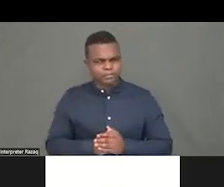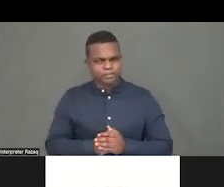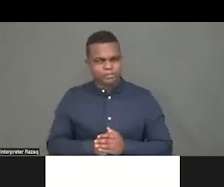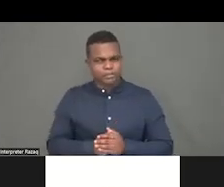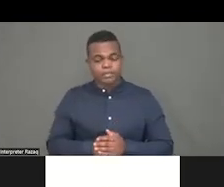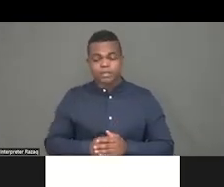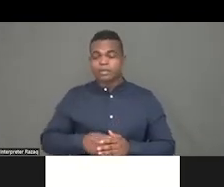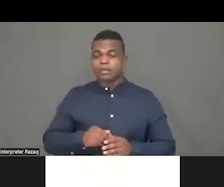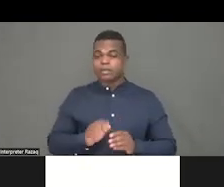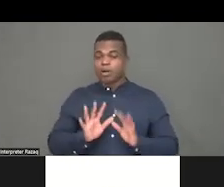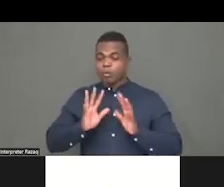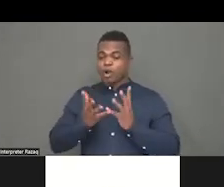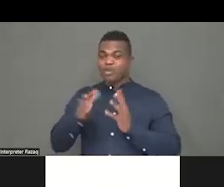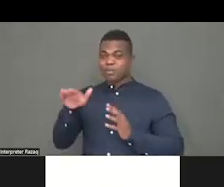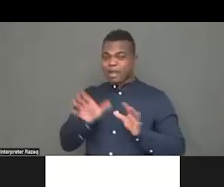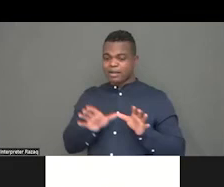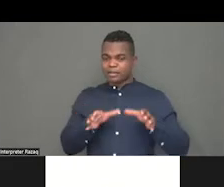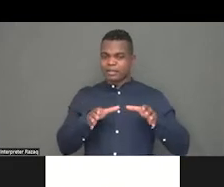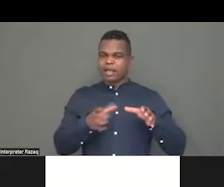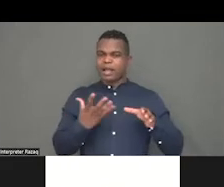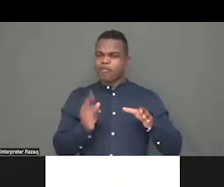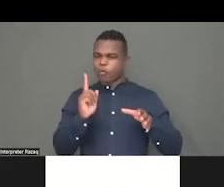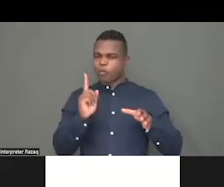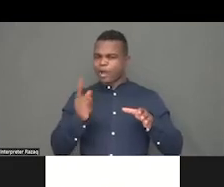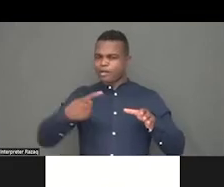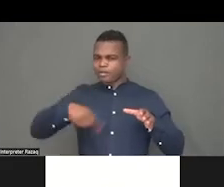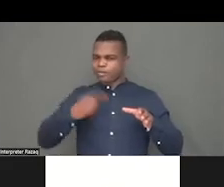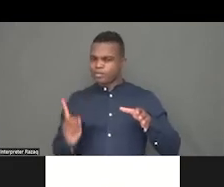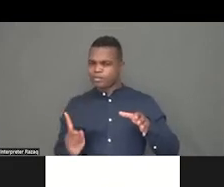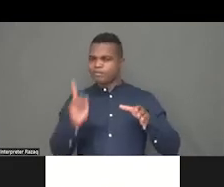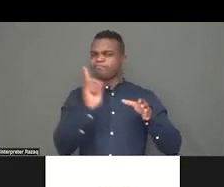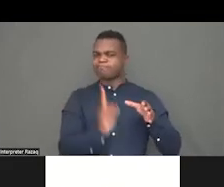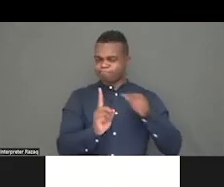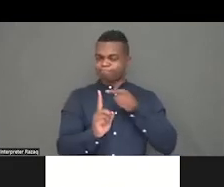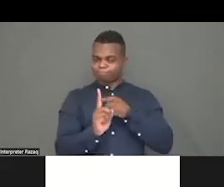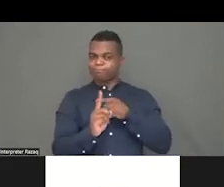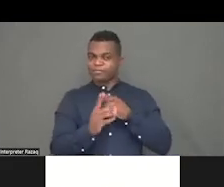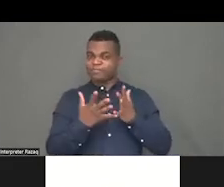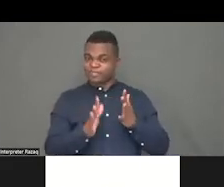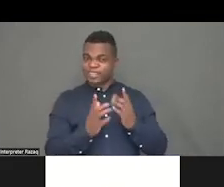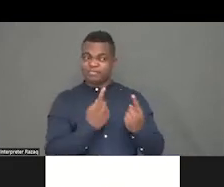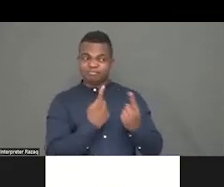equipment and all ICT materials also needs to be user-friendly in line with